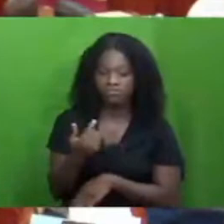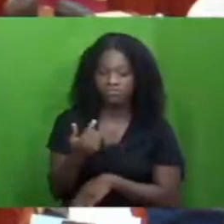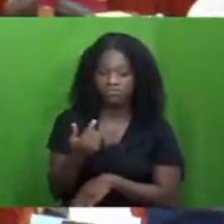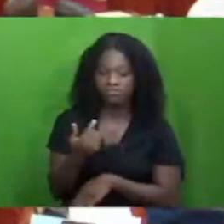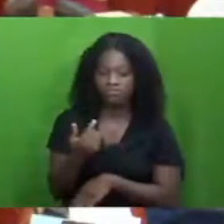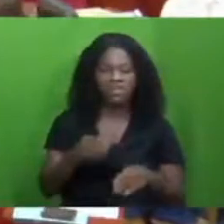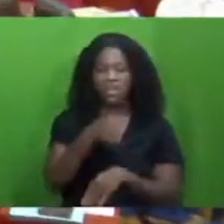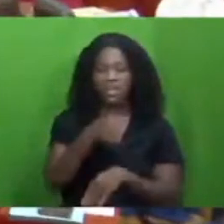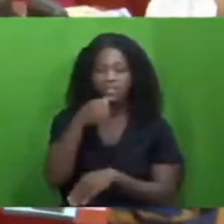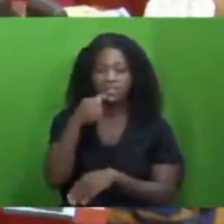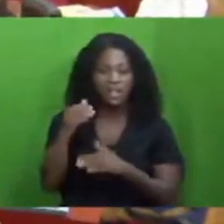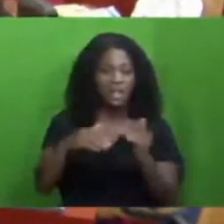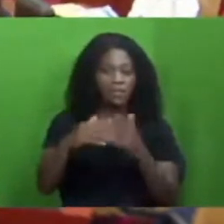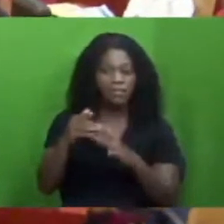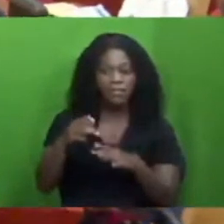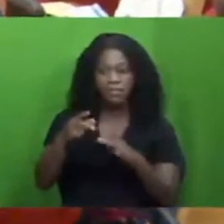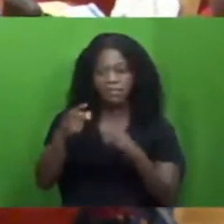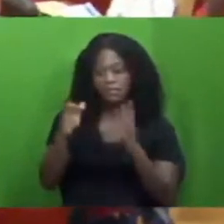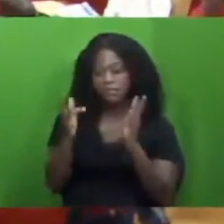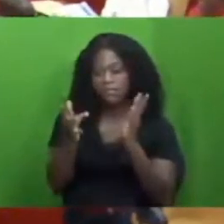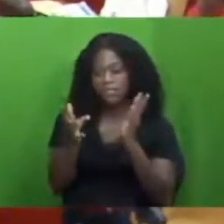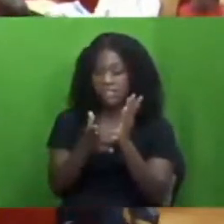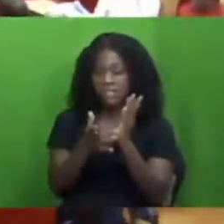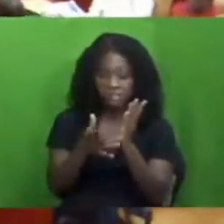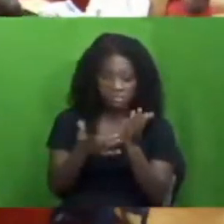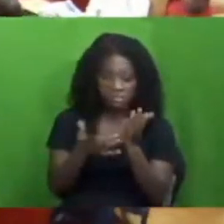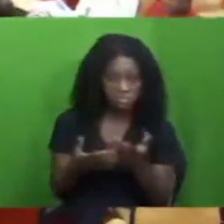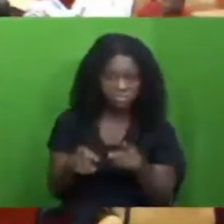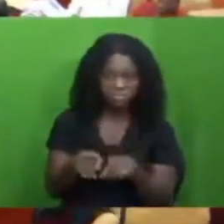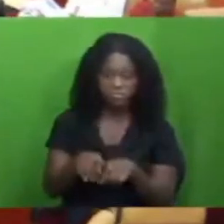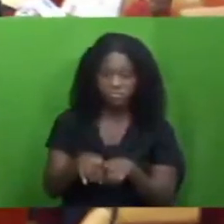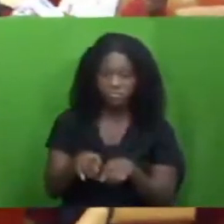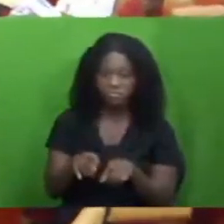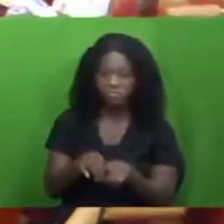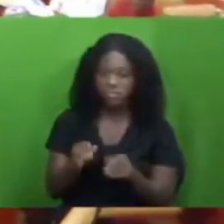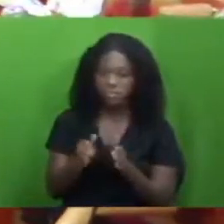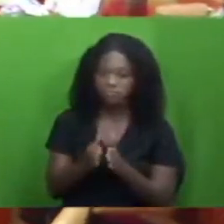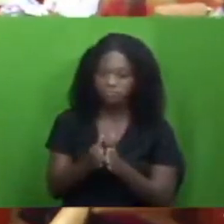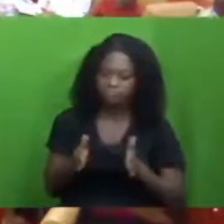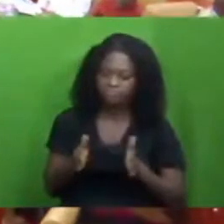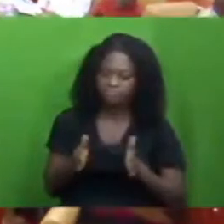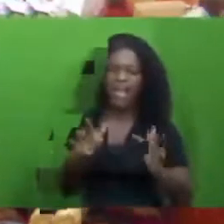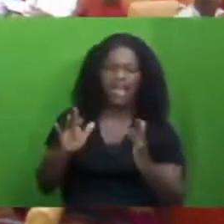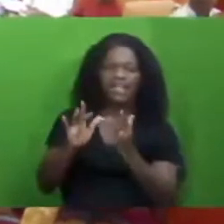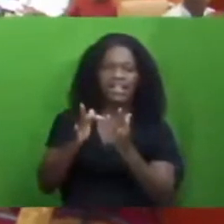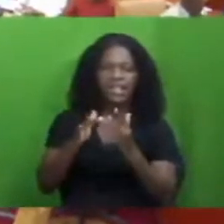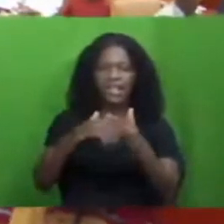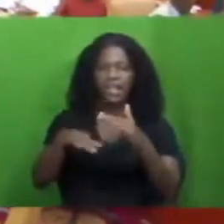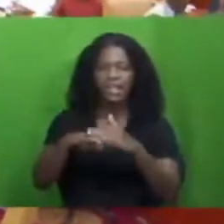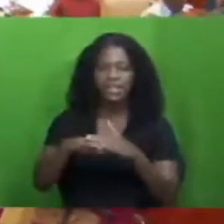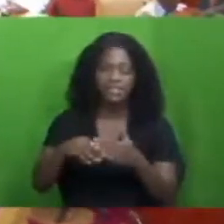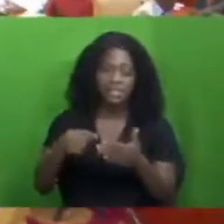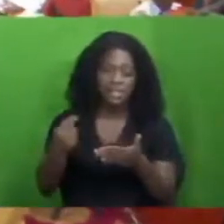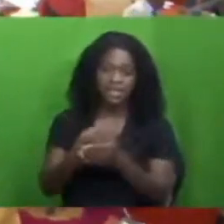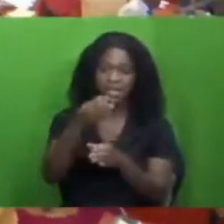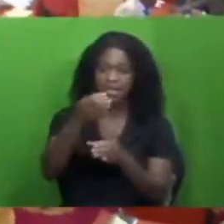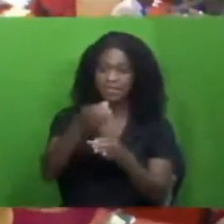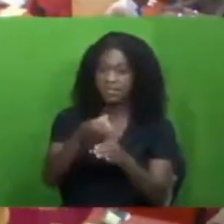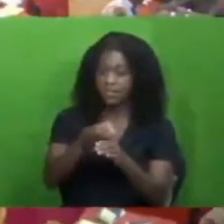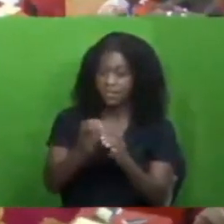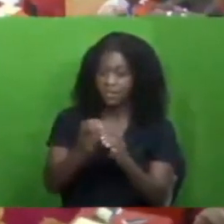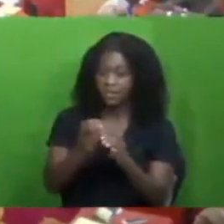building technological capability, and advancing digitalization under the Ghana Cares program are on